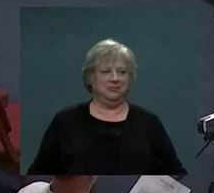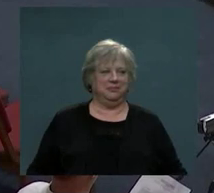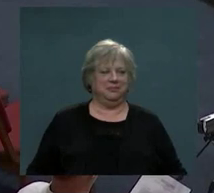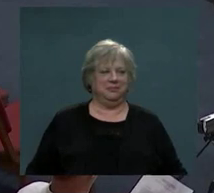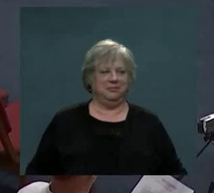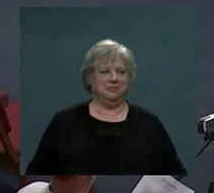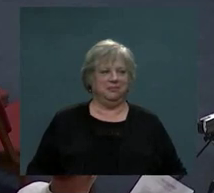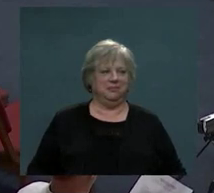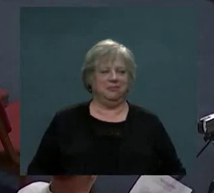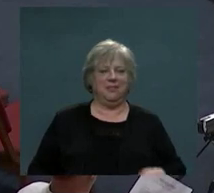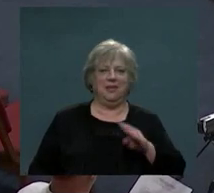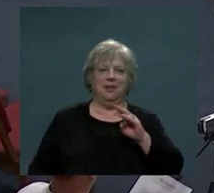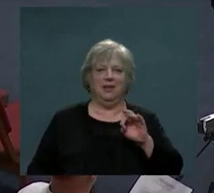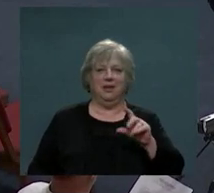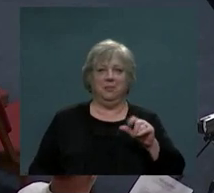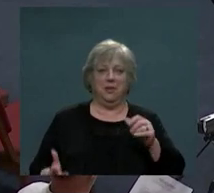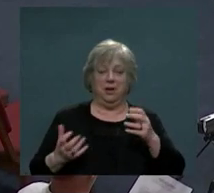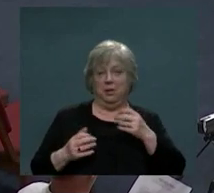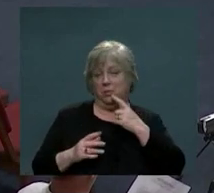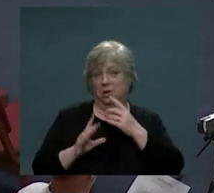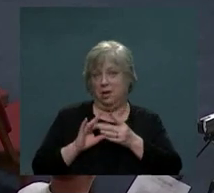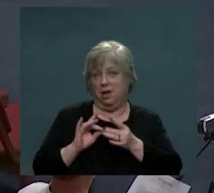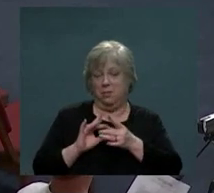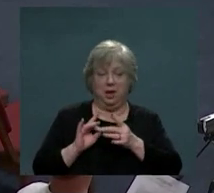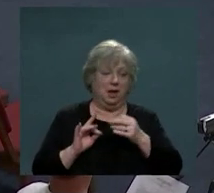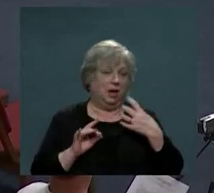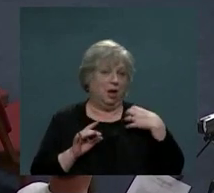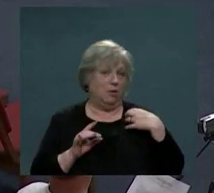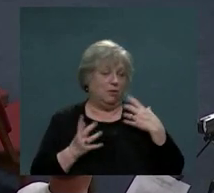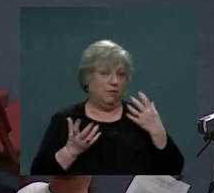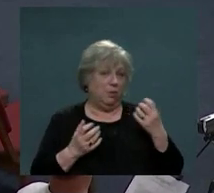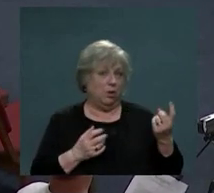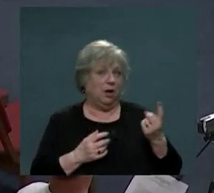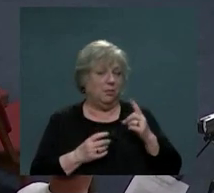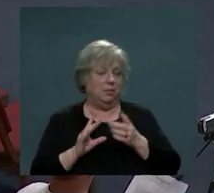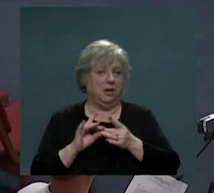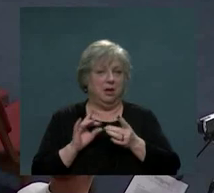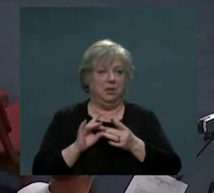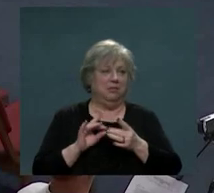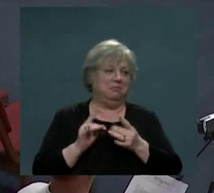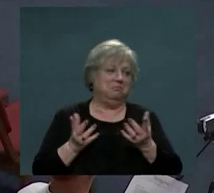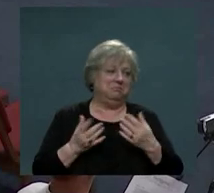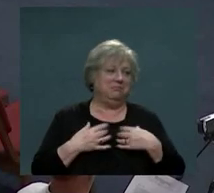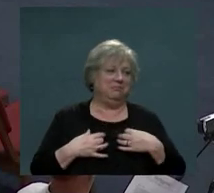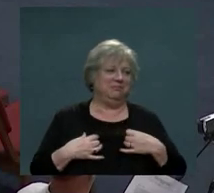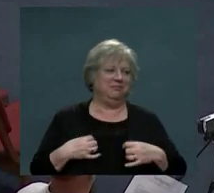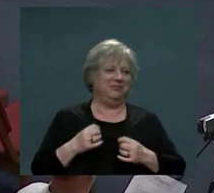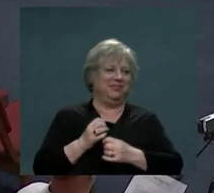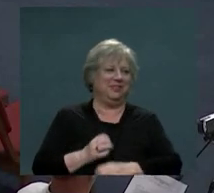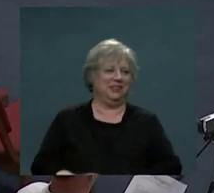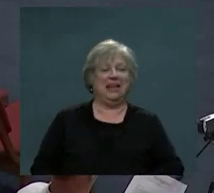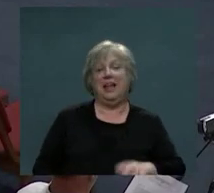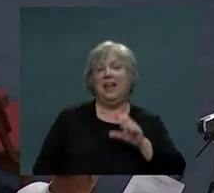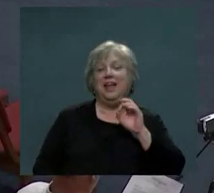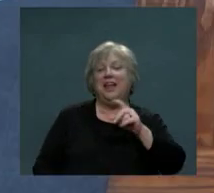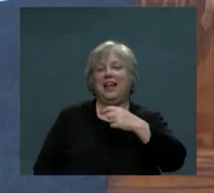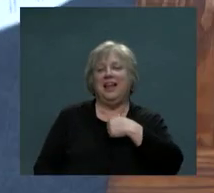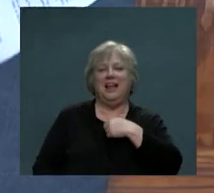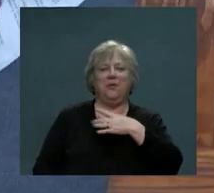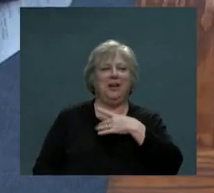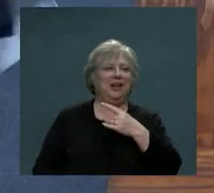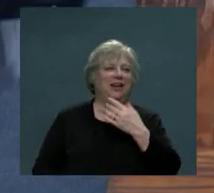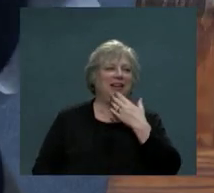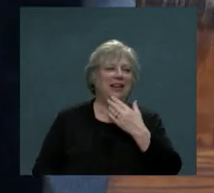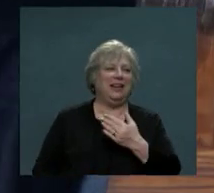Bailey, you want to say a few words, and Coach, if you want to come up and talk about her too. Okay. I would like